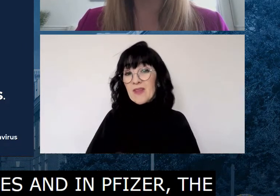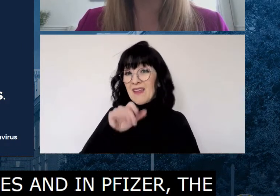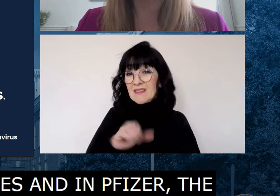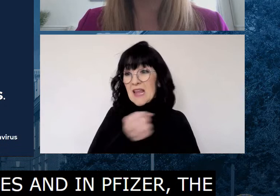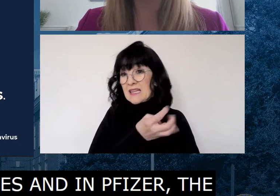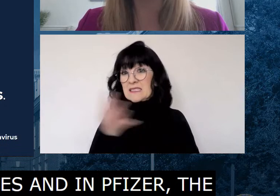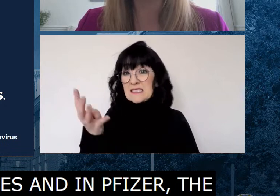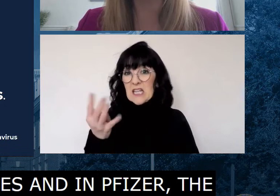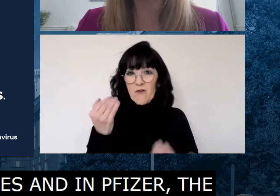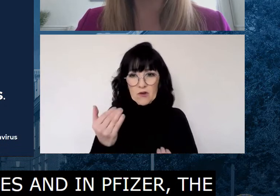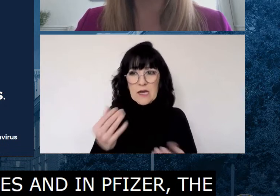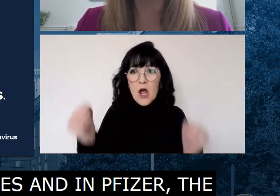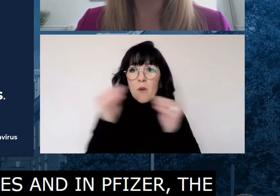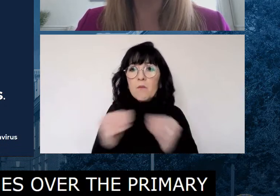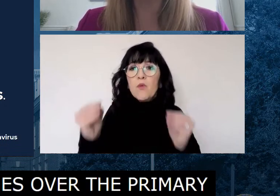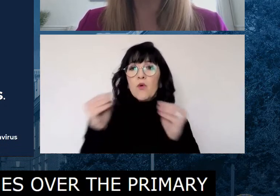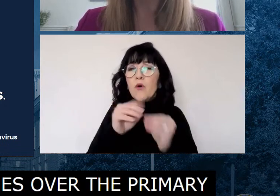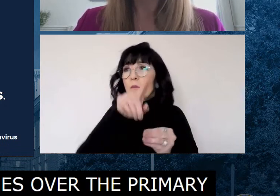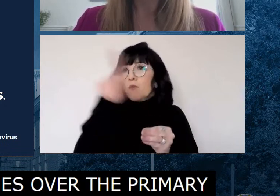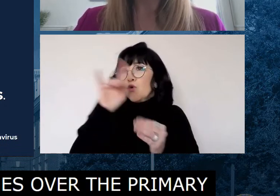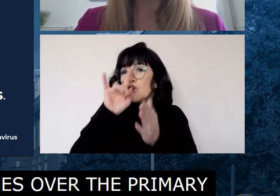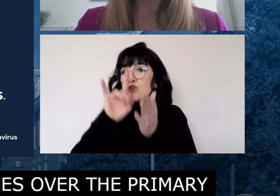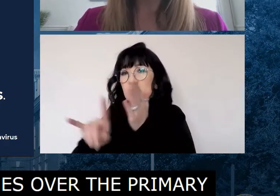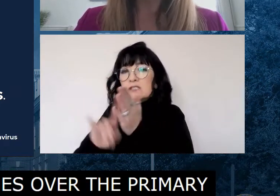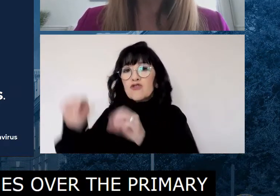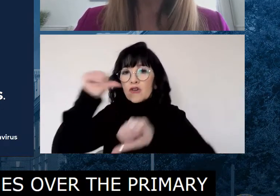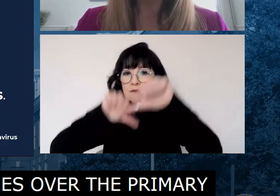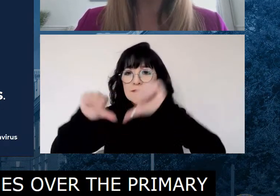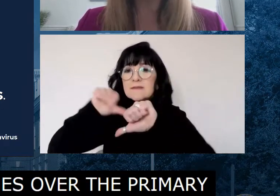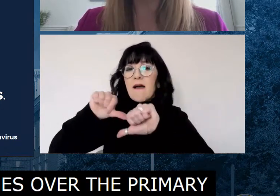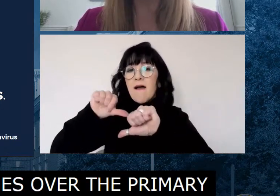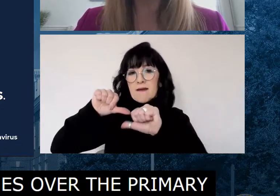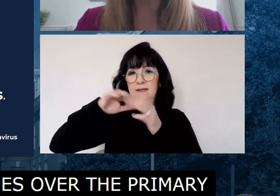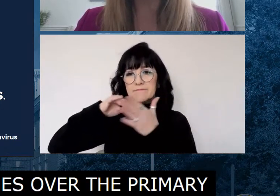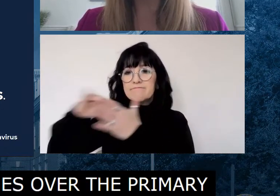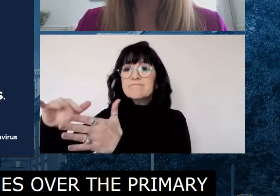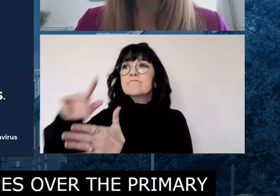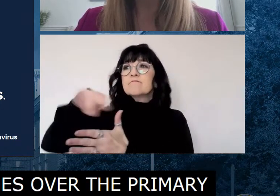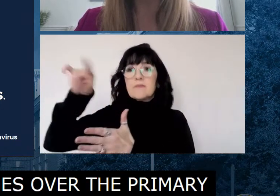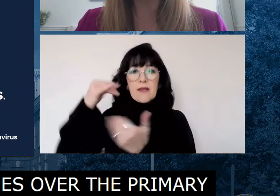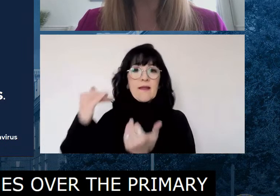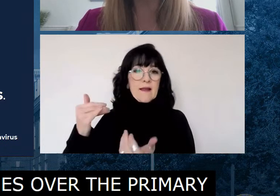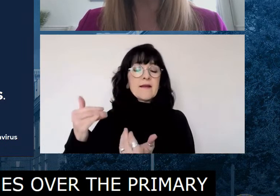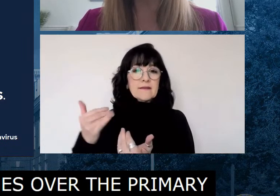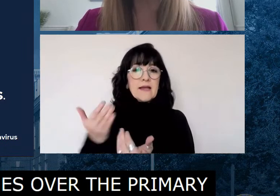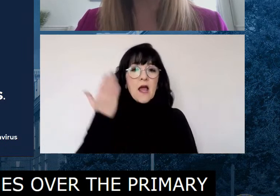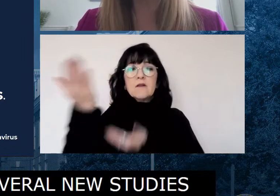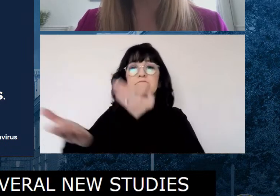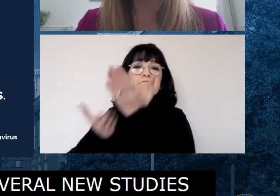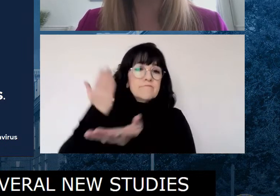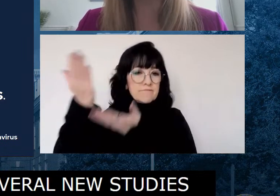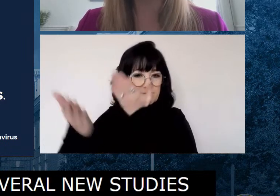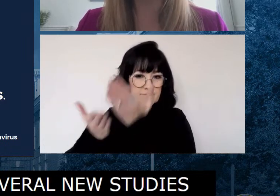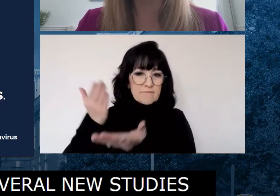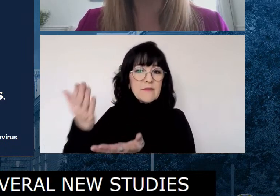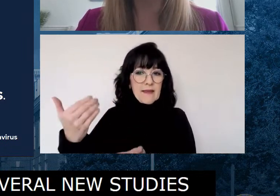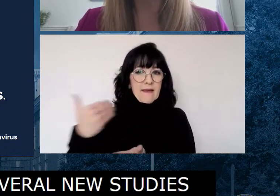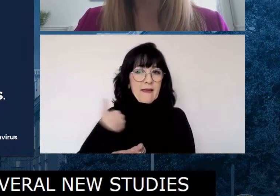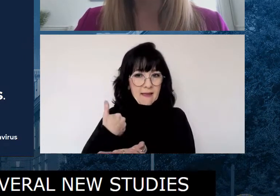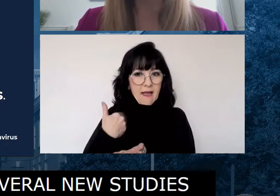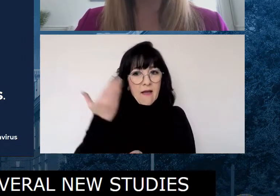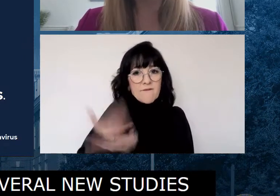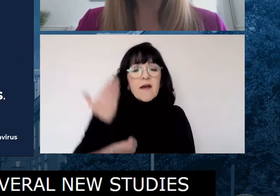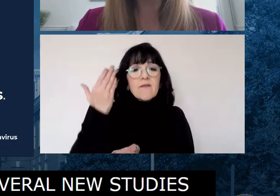studies which highlight the effectiveness against cases, symptomatic cases, hospitalization, and death from